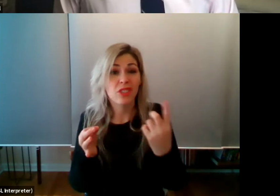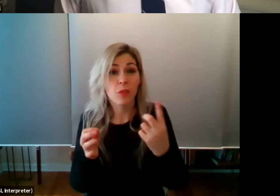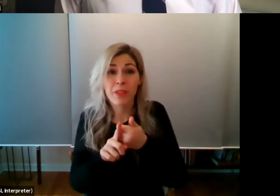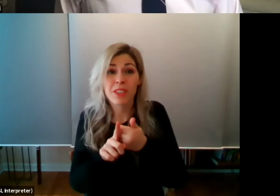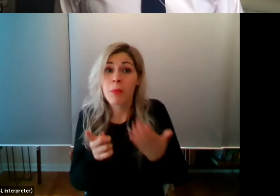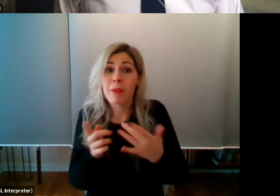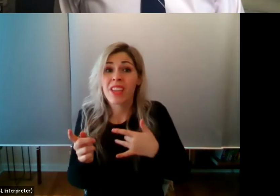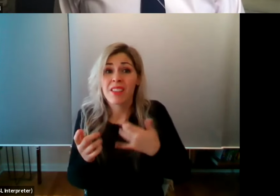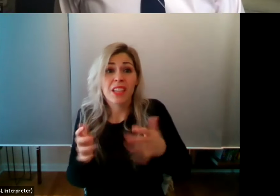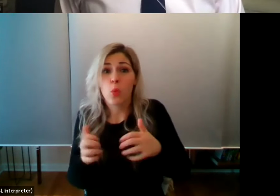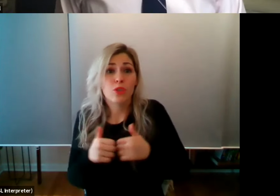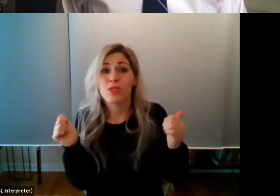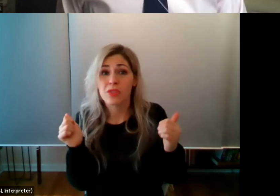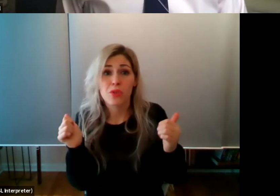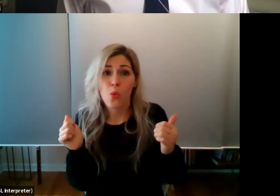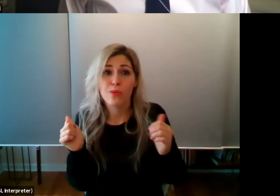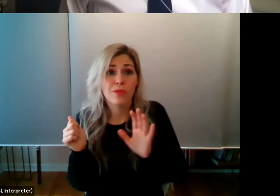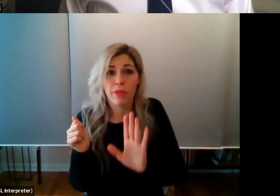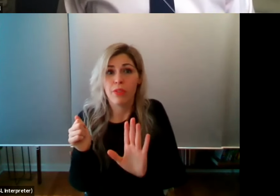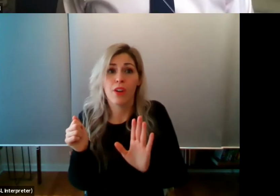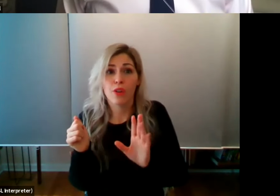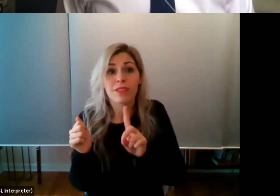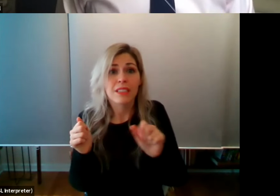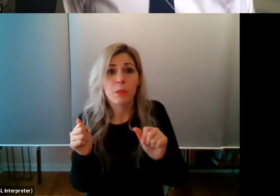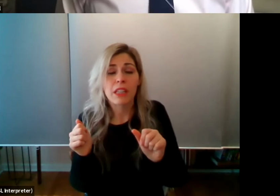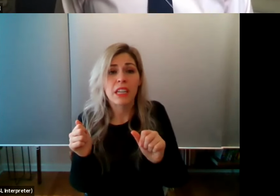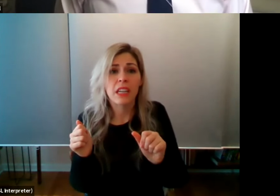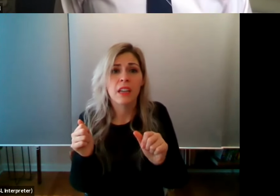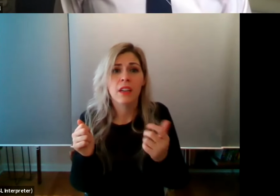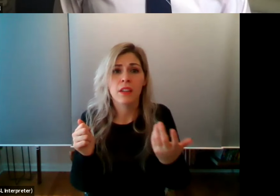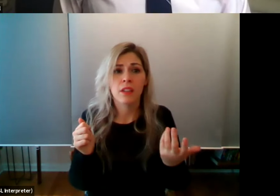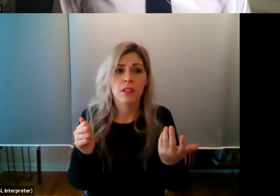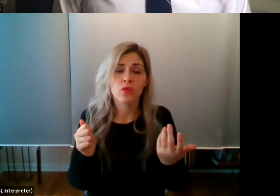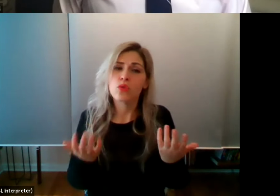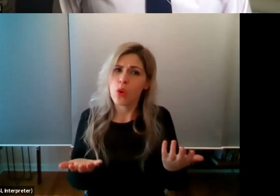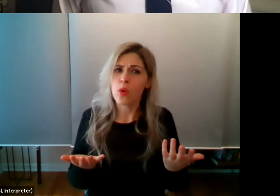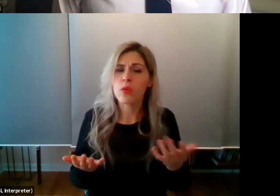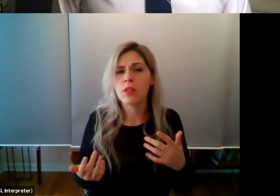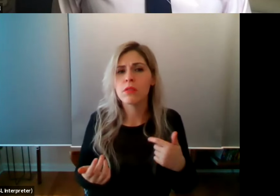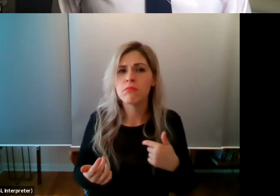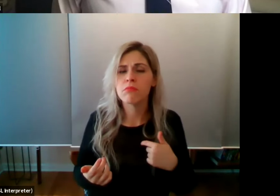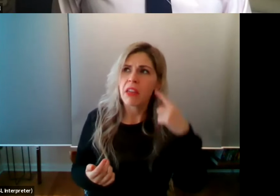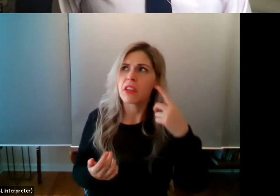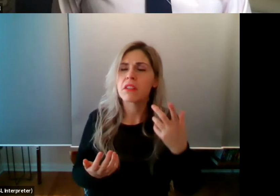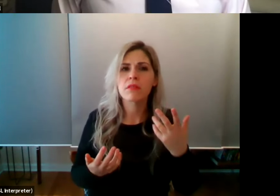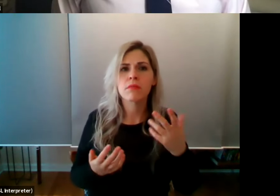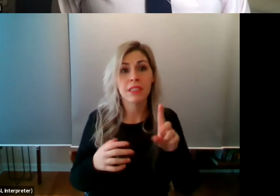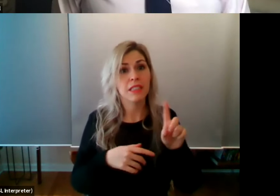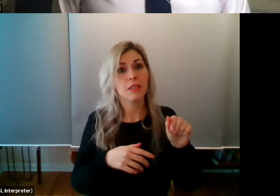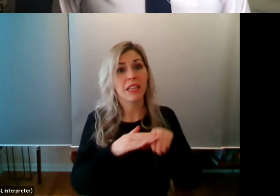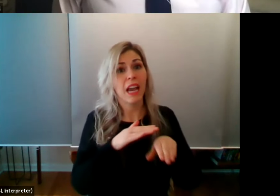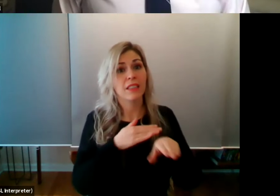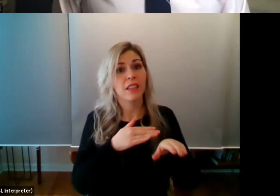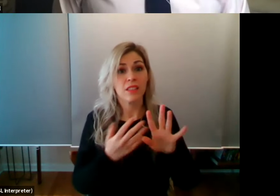disclose like all levels of their disability. So I think making sure that